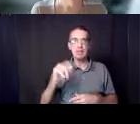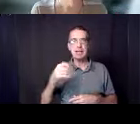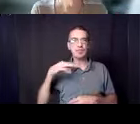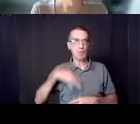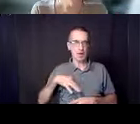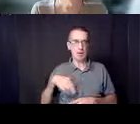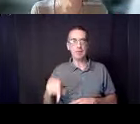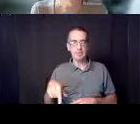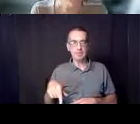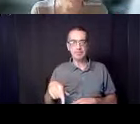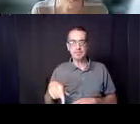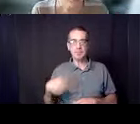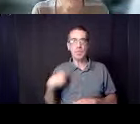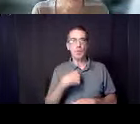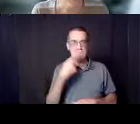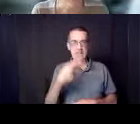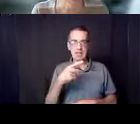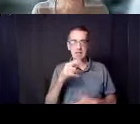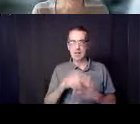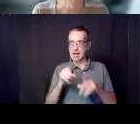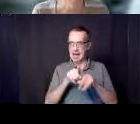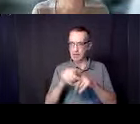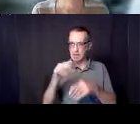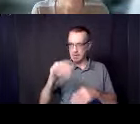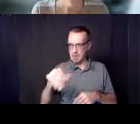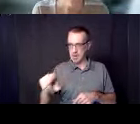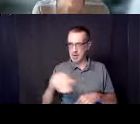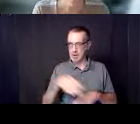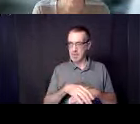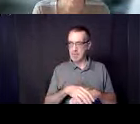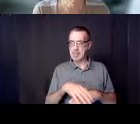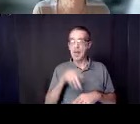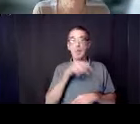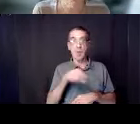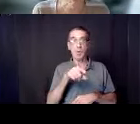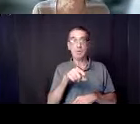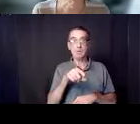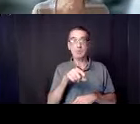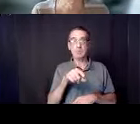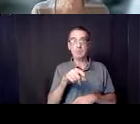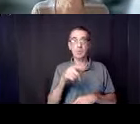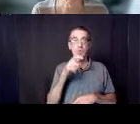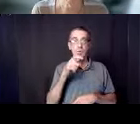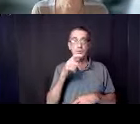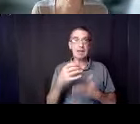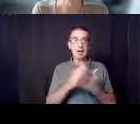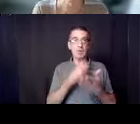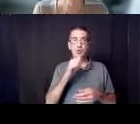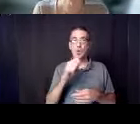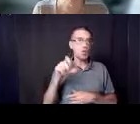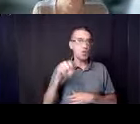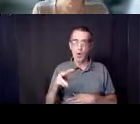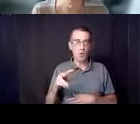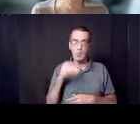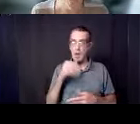credit. You see the asterisk there at the bottom of the slide. Those families whose income was so low they were